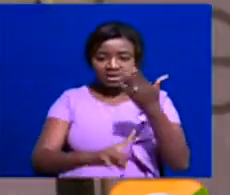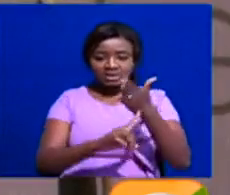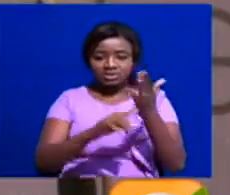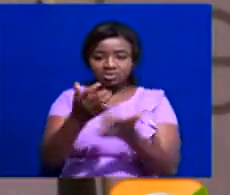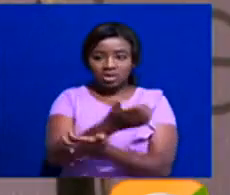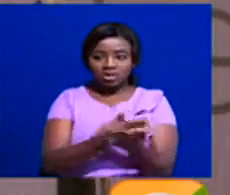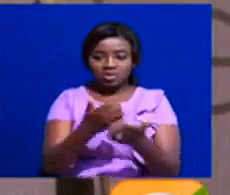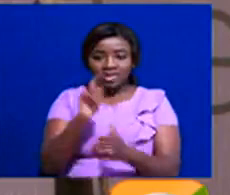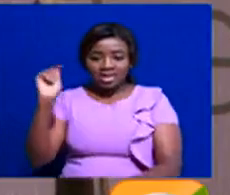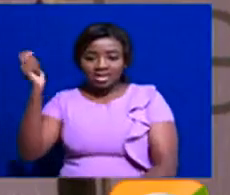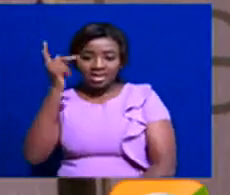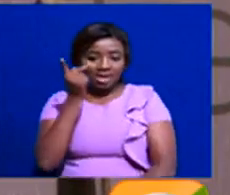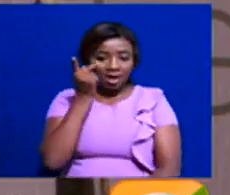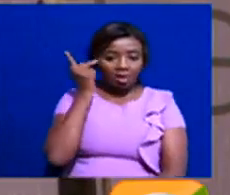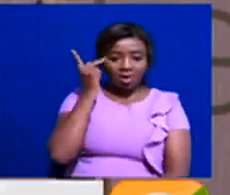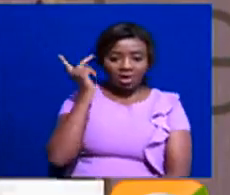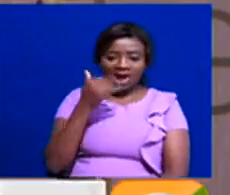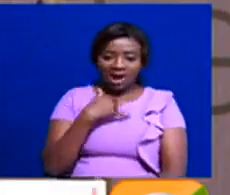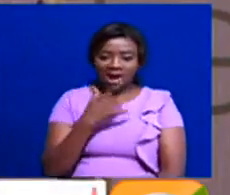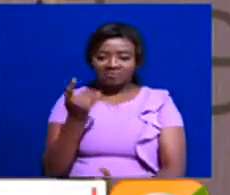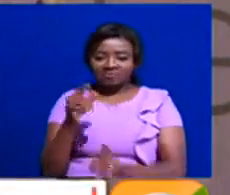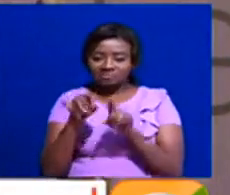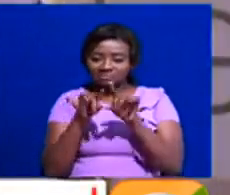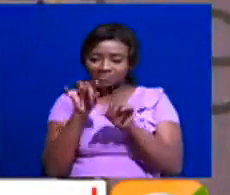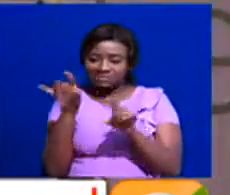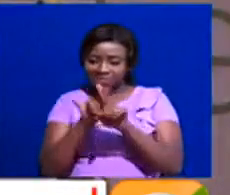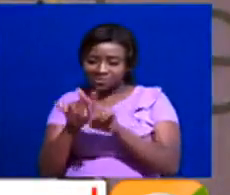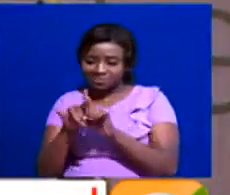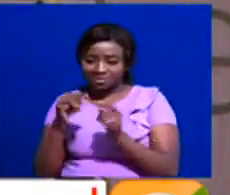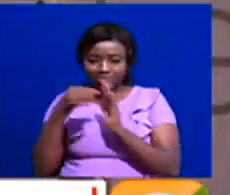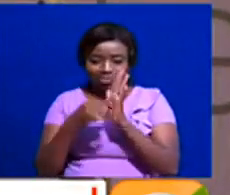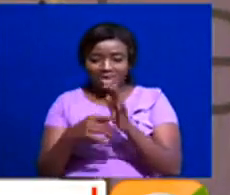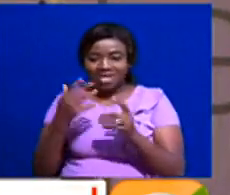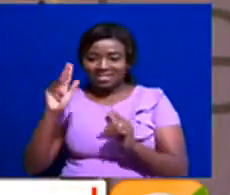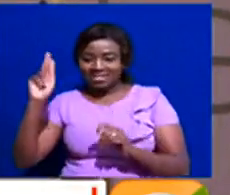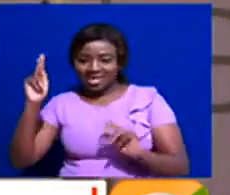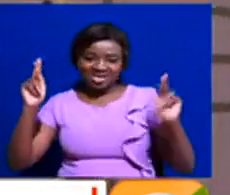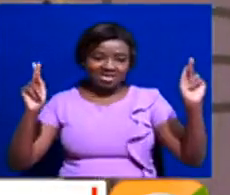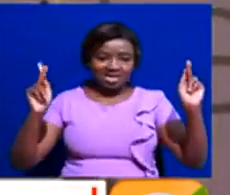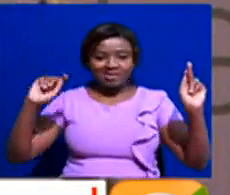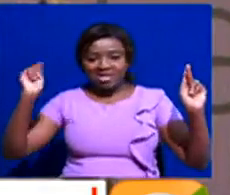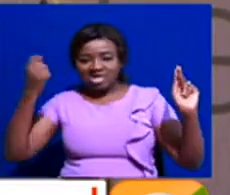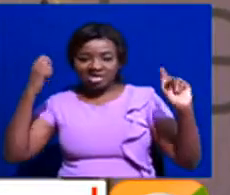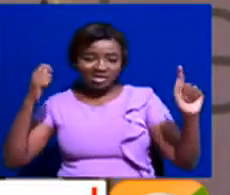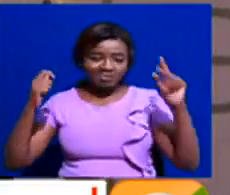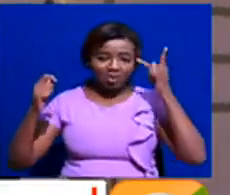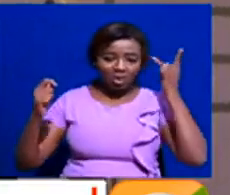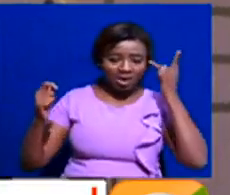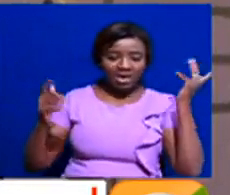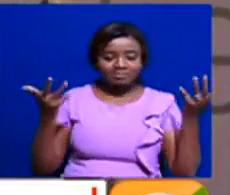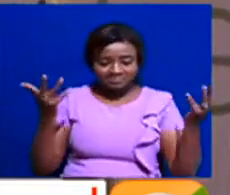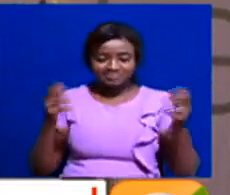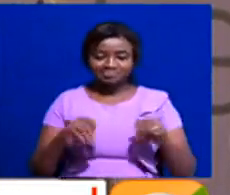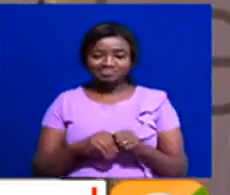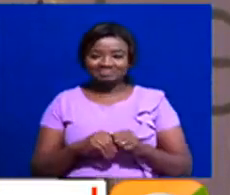and Korea share very much in common. First of all, we start with a K, Kenya and Korea. And then we